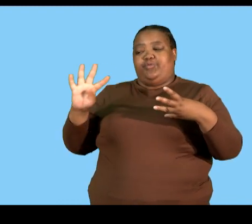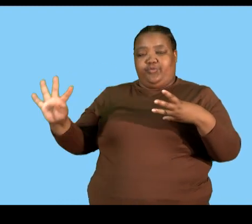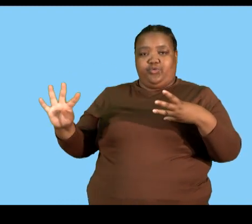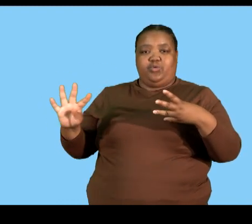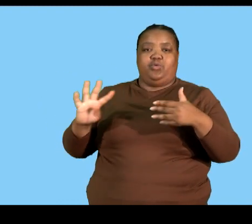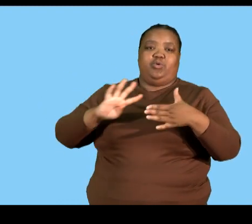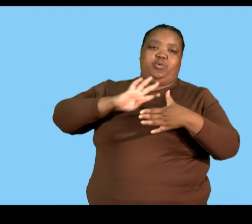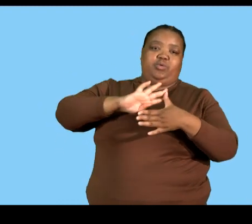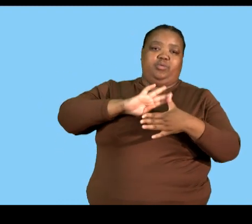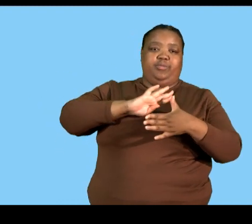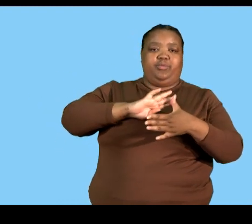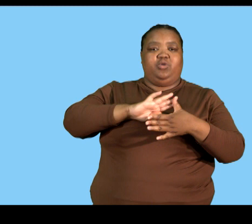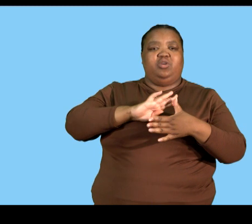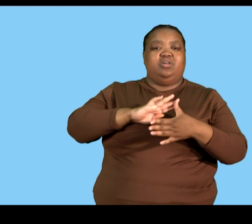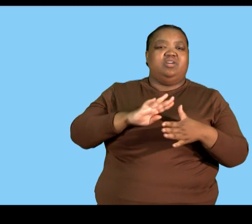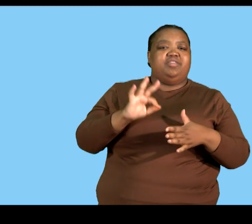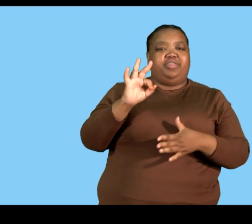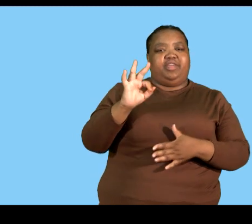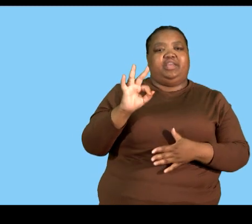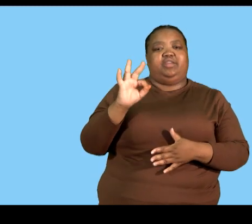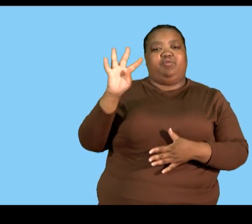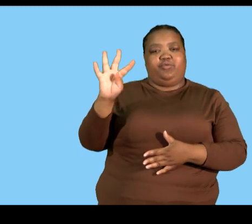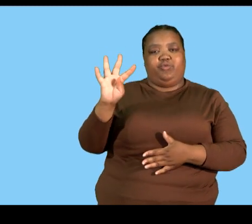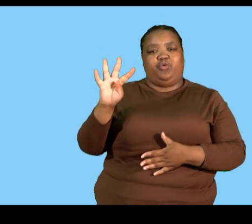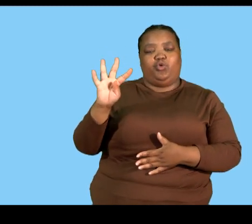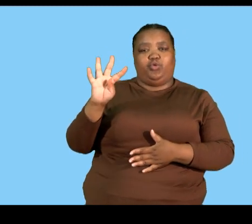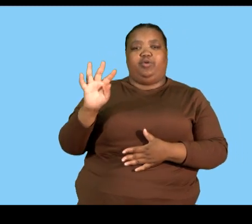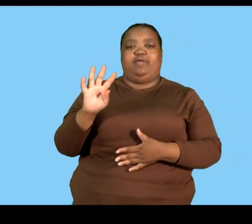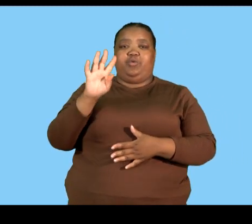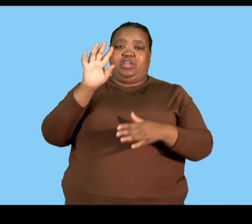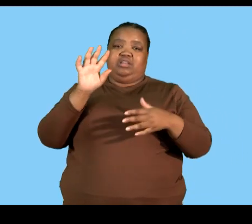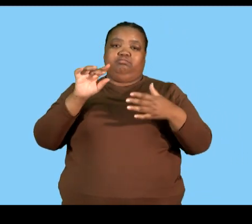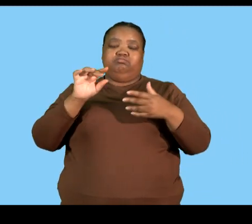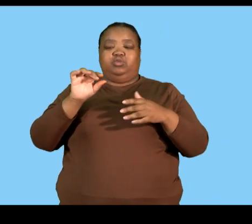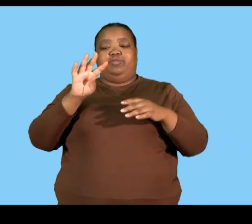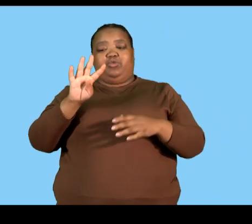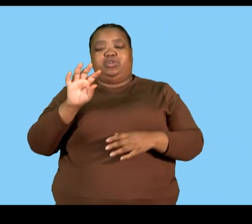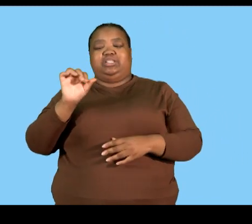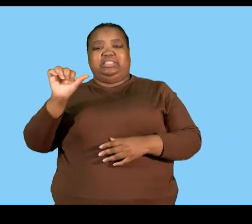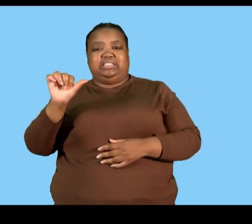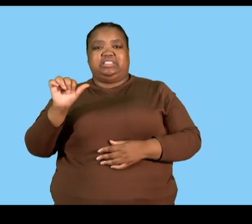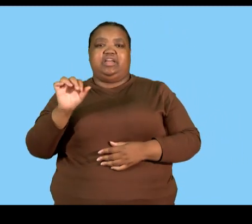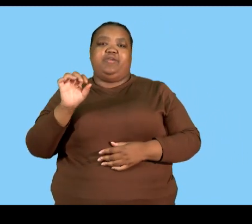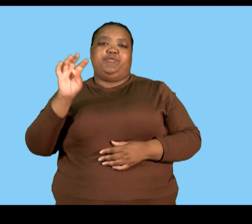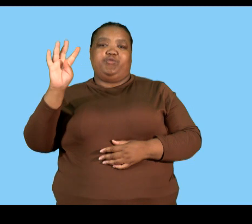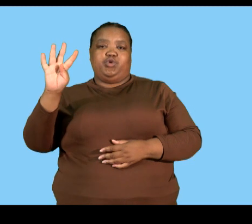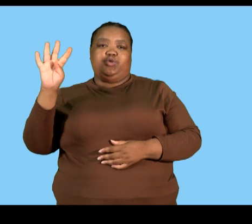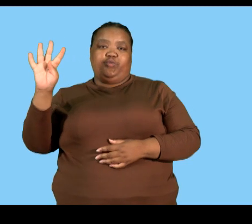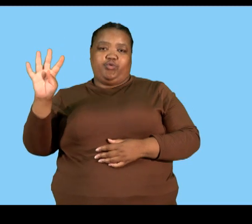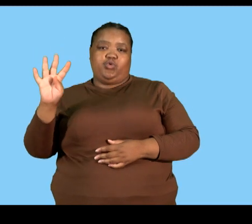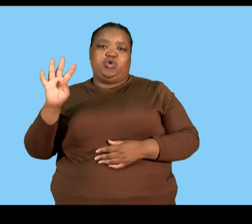44. The other one, she got 34, 46,